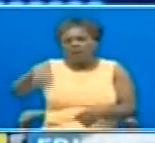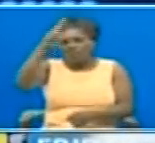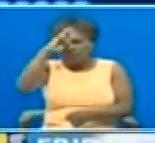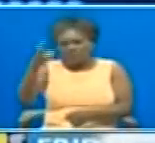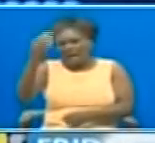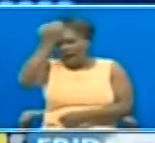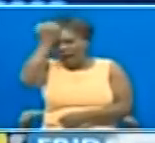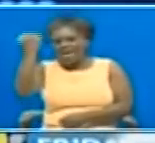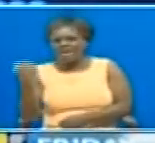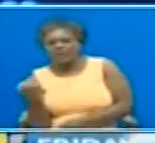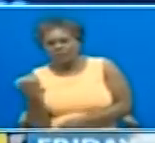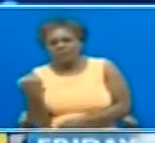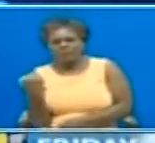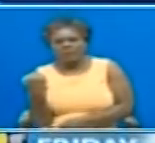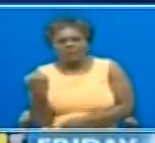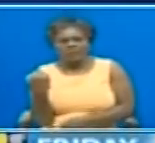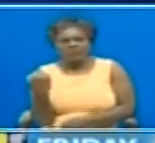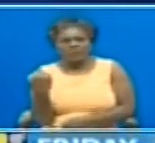Ahero police station.